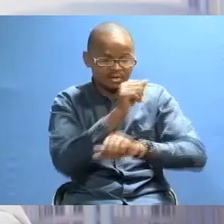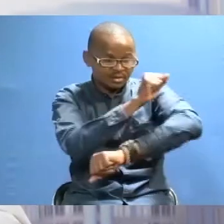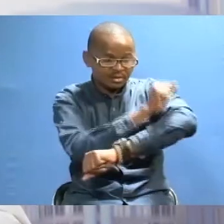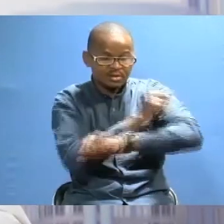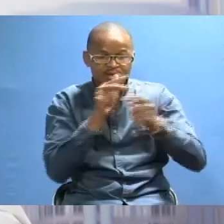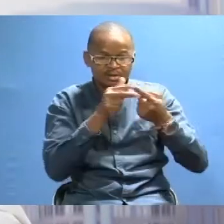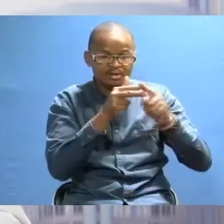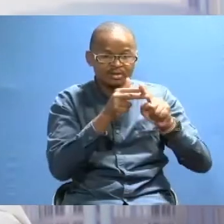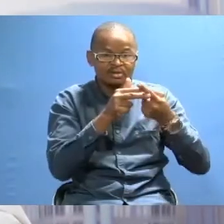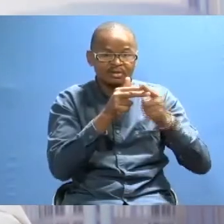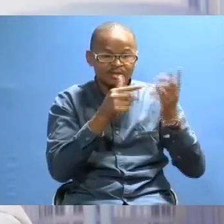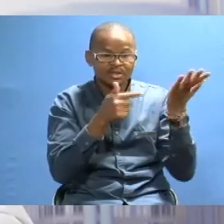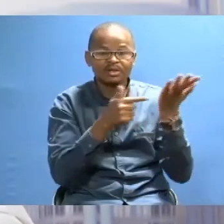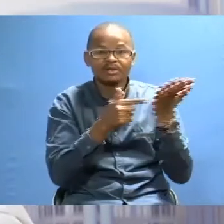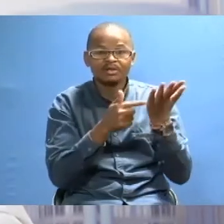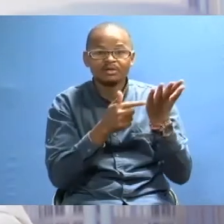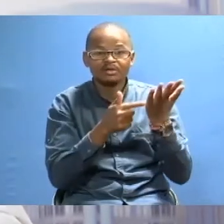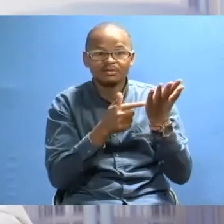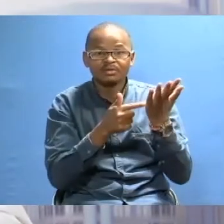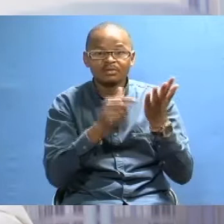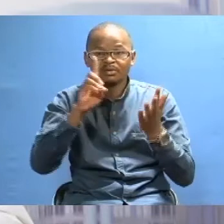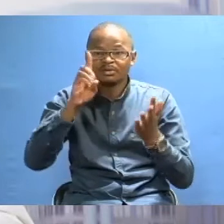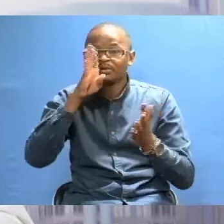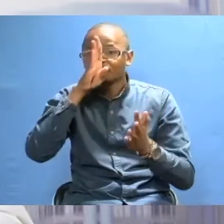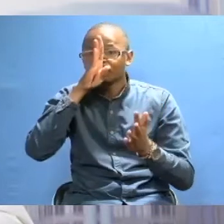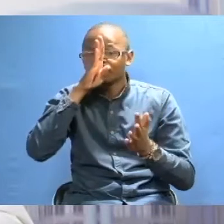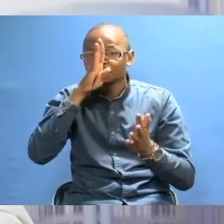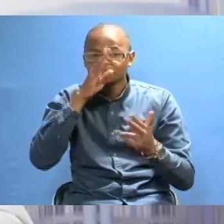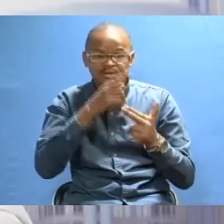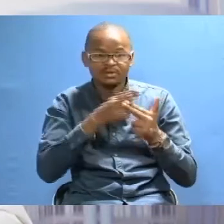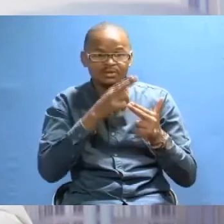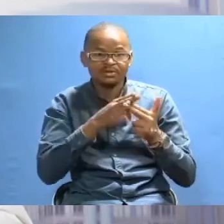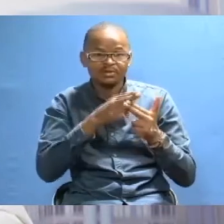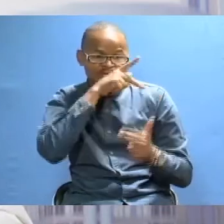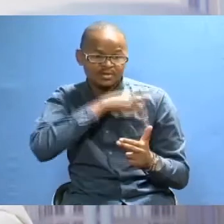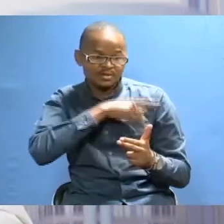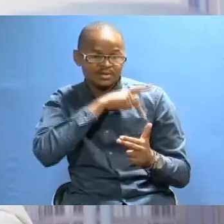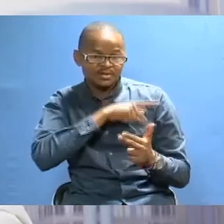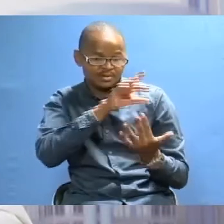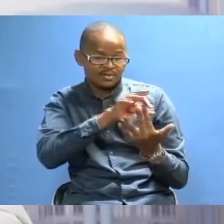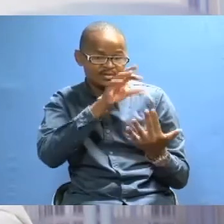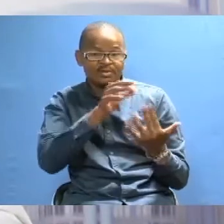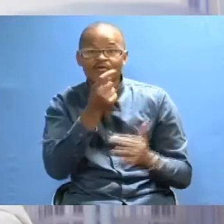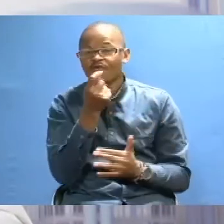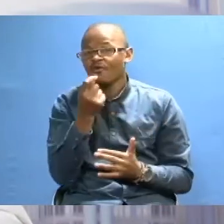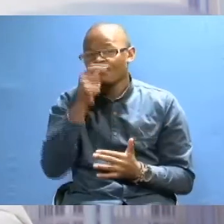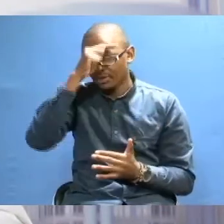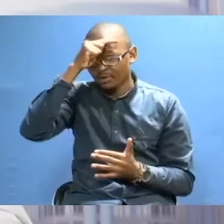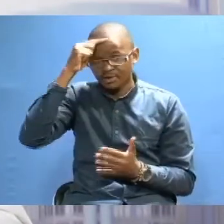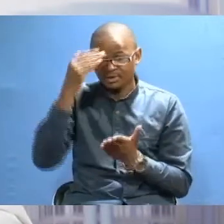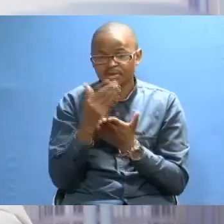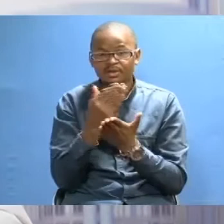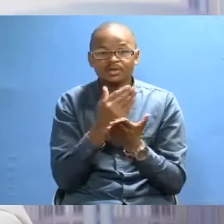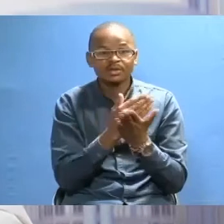in the School of Engineering and Technology. You should regard yourself as a privileged and selected few